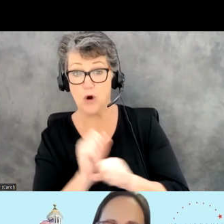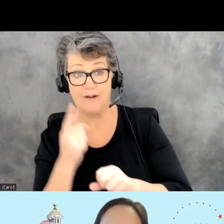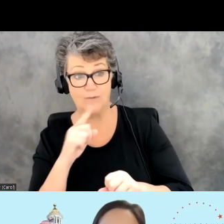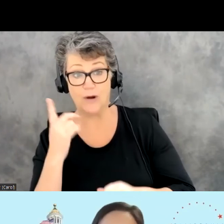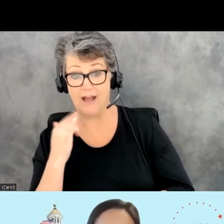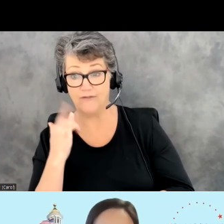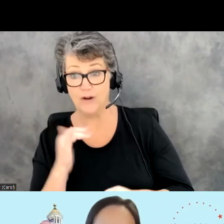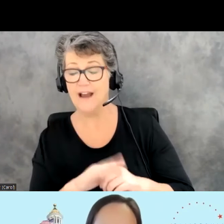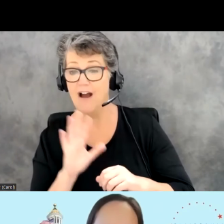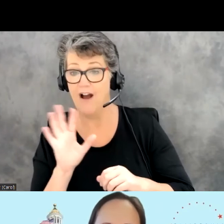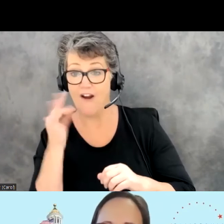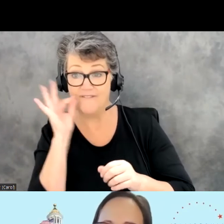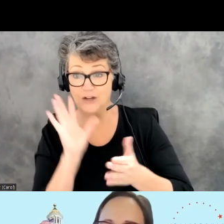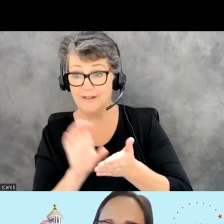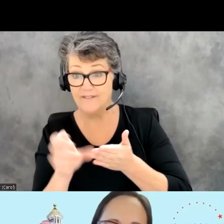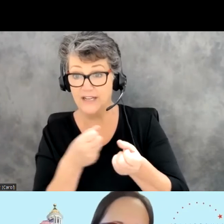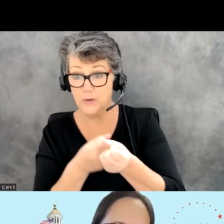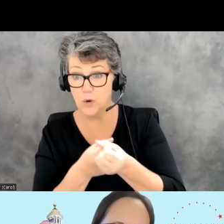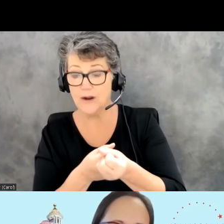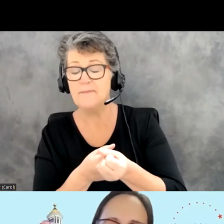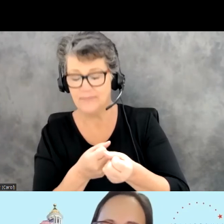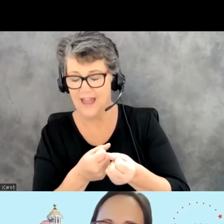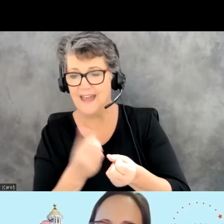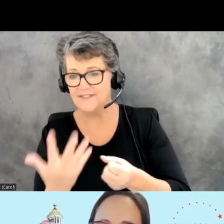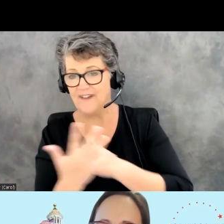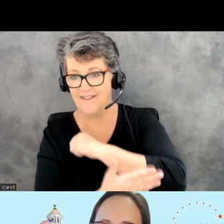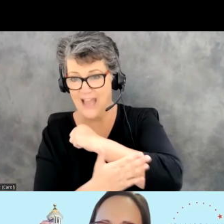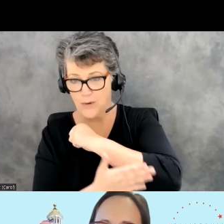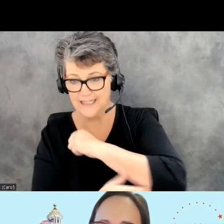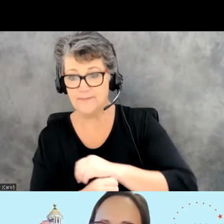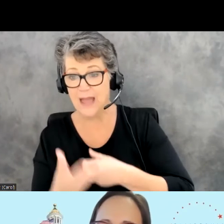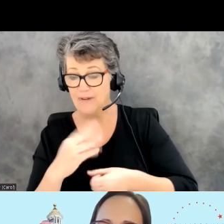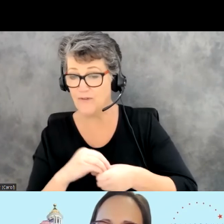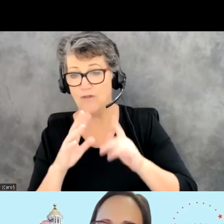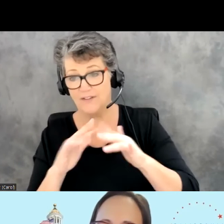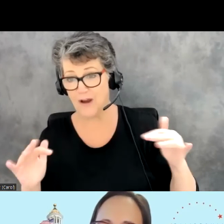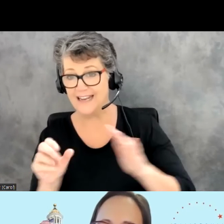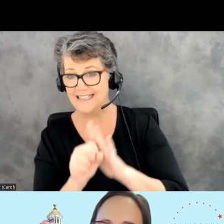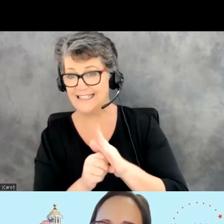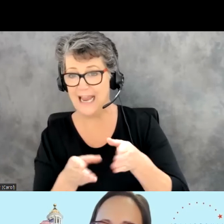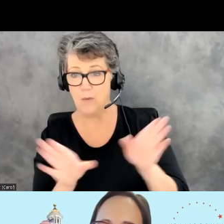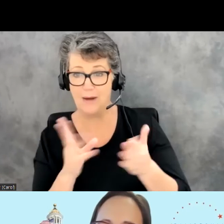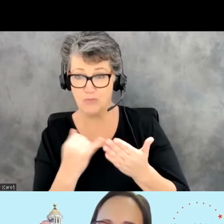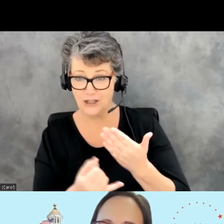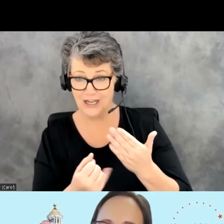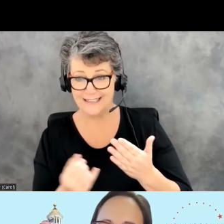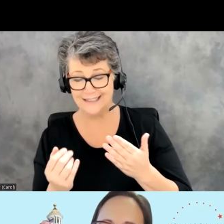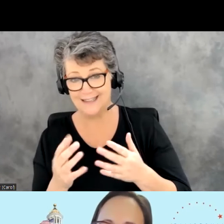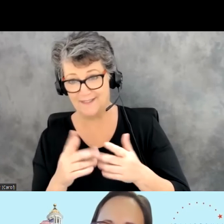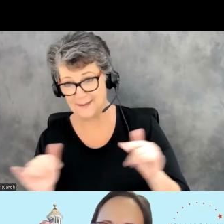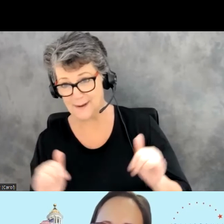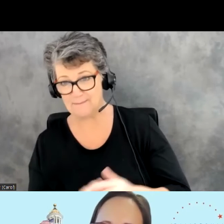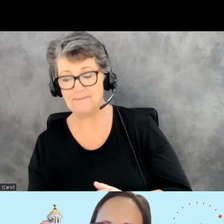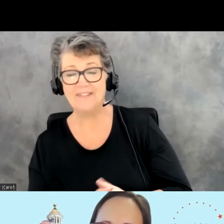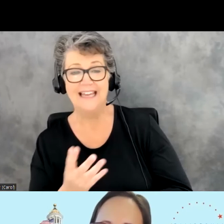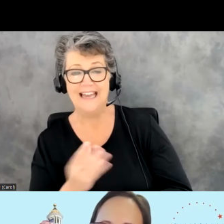our federally funded work that covers 5 counties. I'm involved in a variety of statewide projects as well.